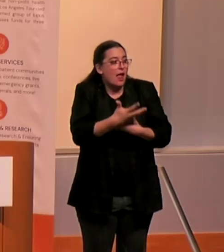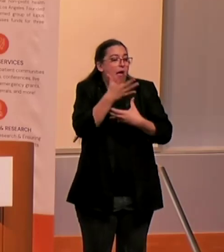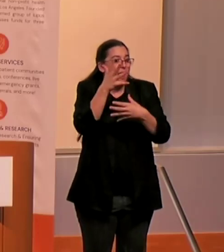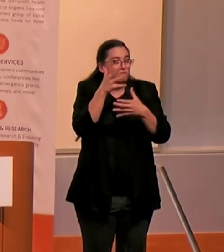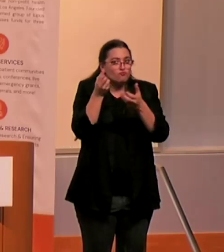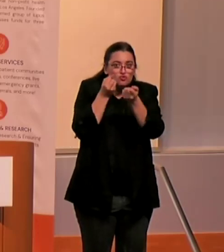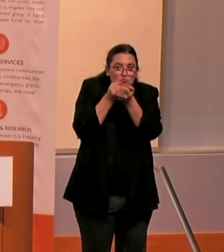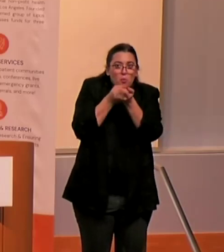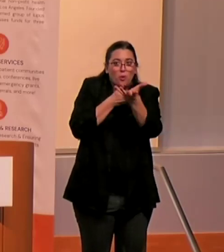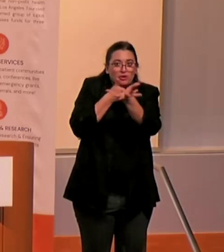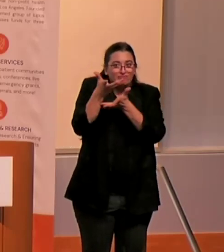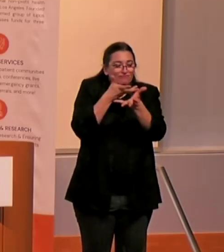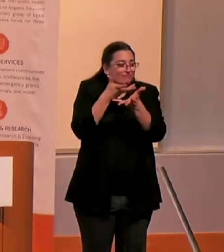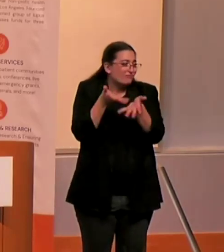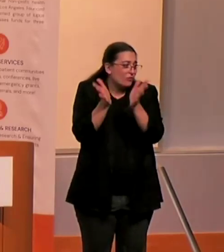support.